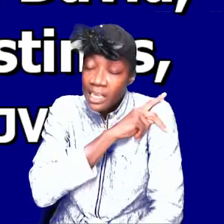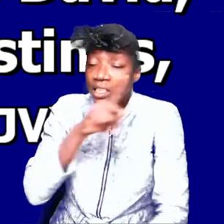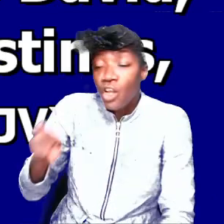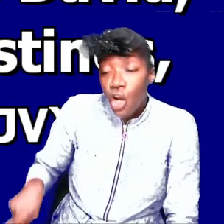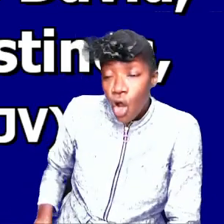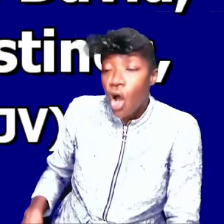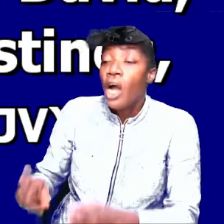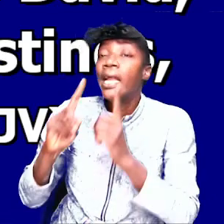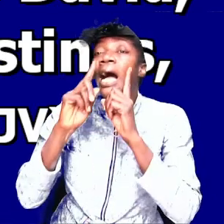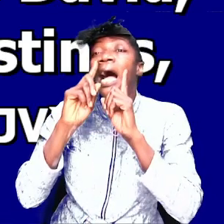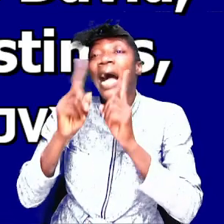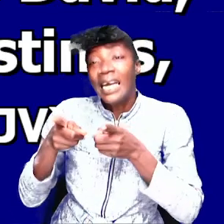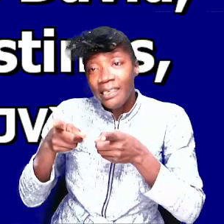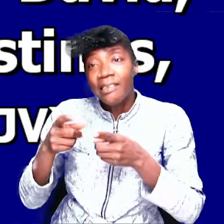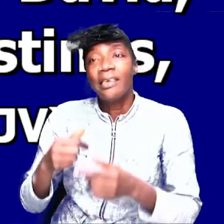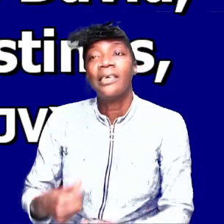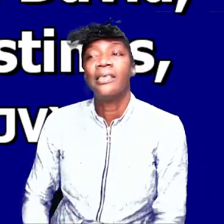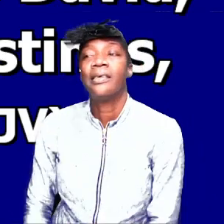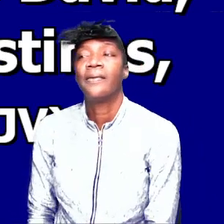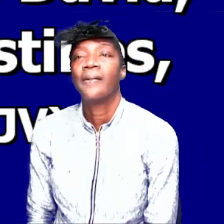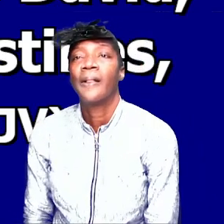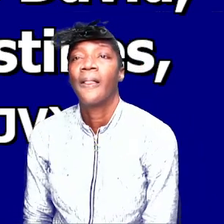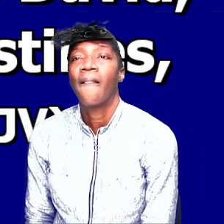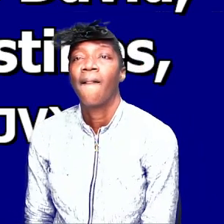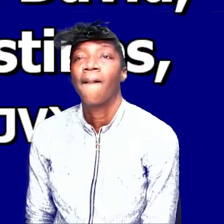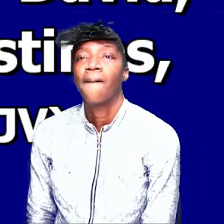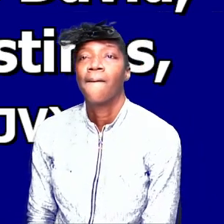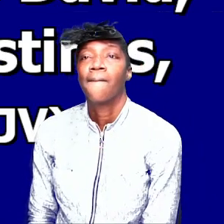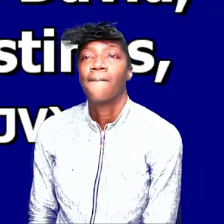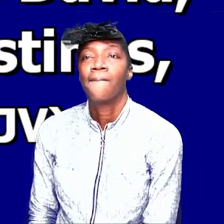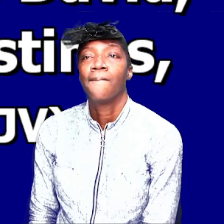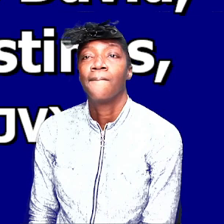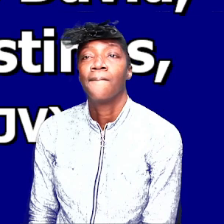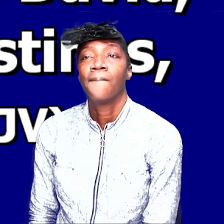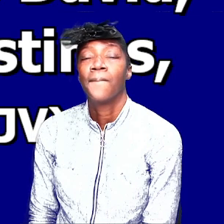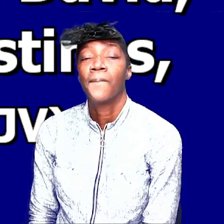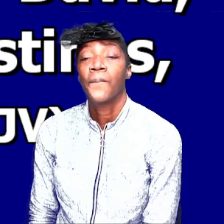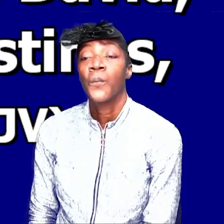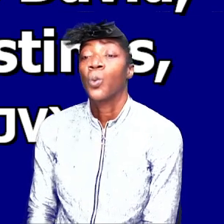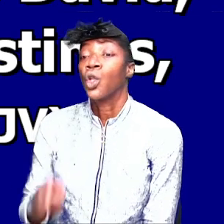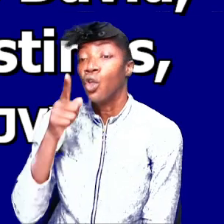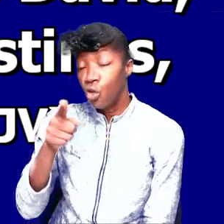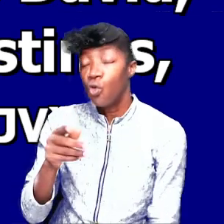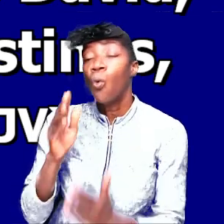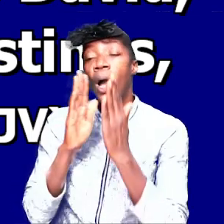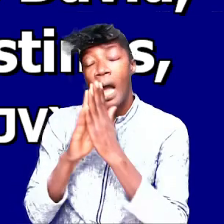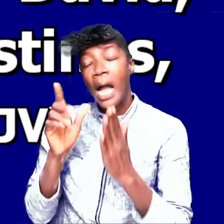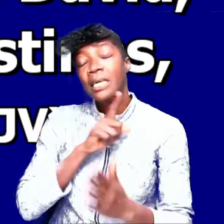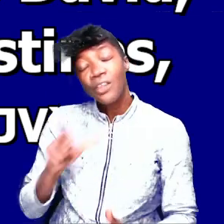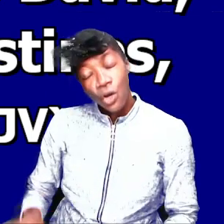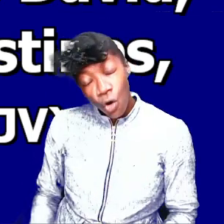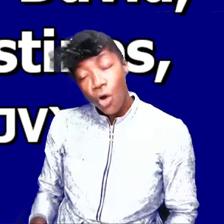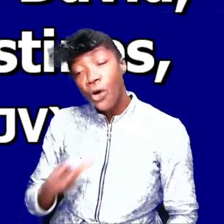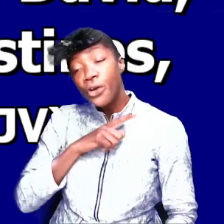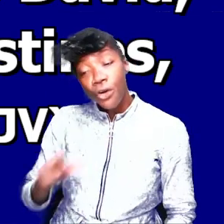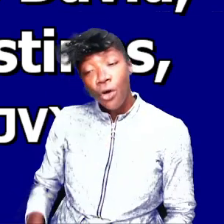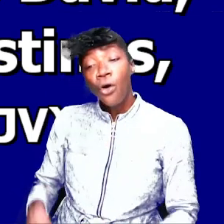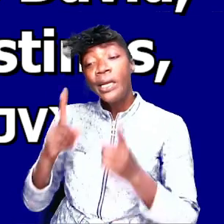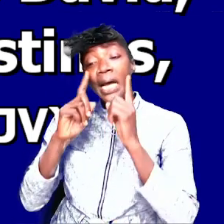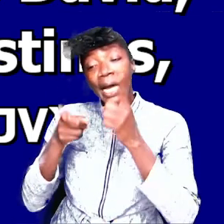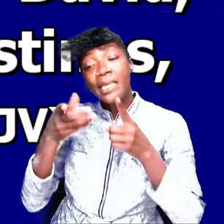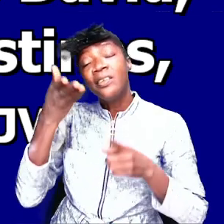him. You see, when you can inquire of the Lord, and the Lord answer